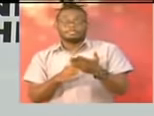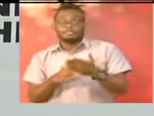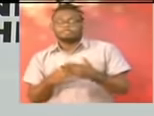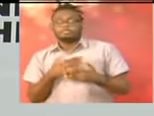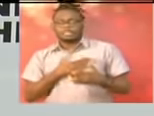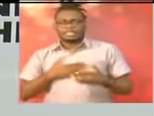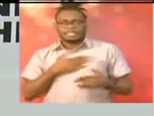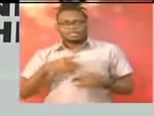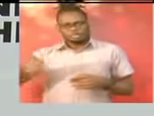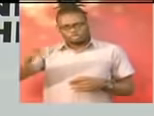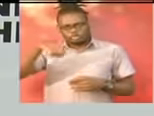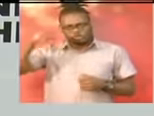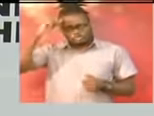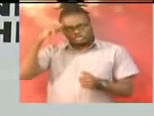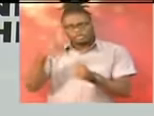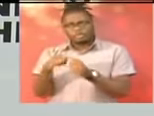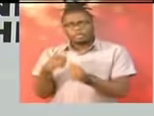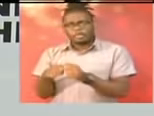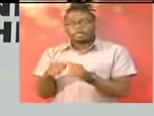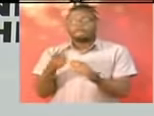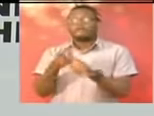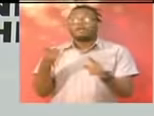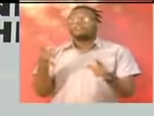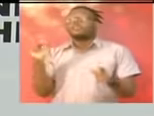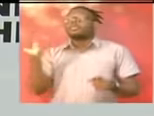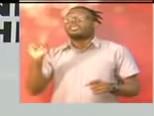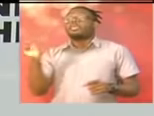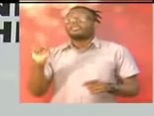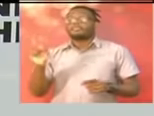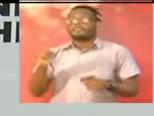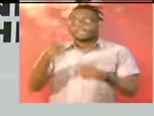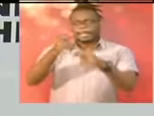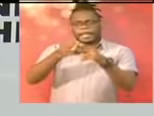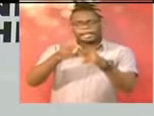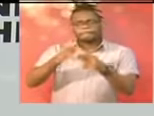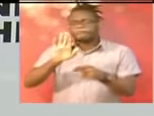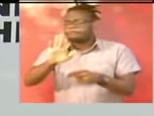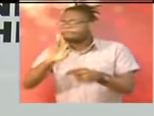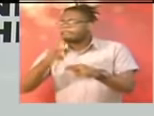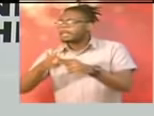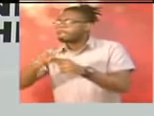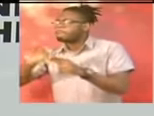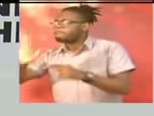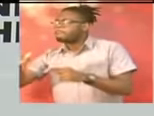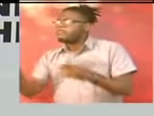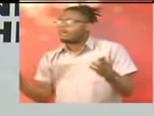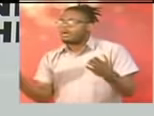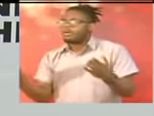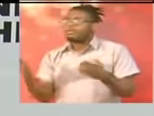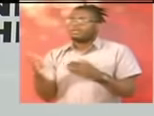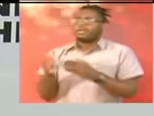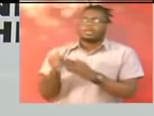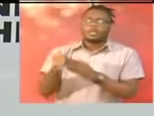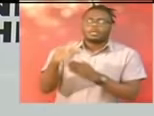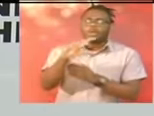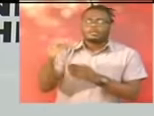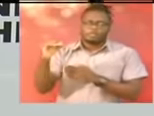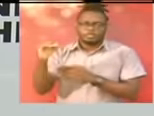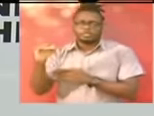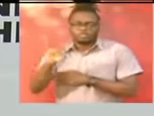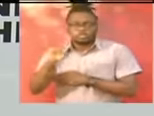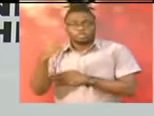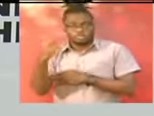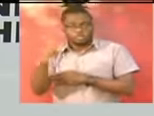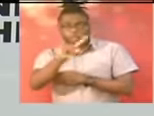name, media house, and identify which panelists they wish to pose their questions to. We want